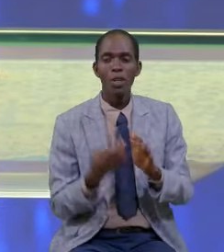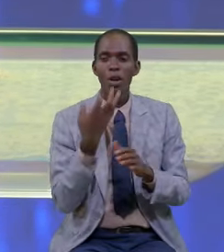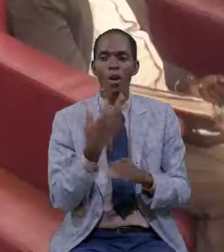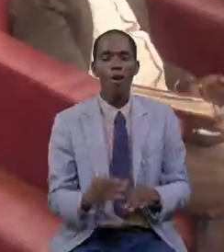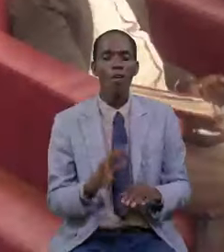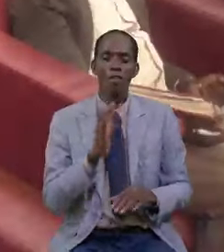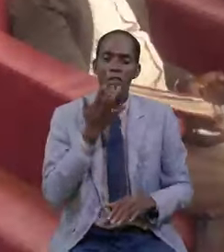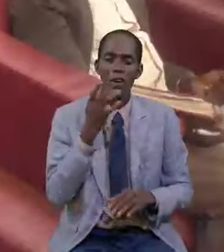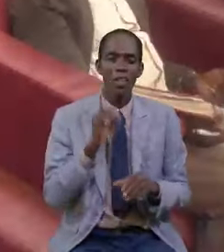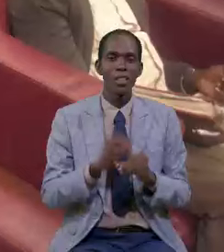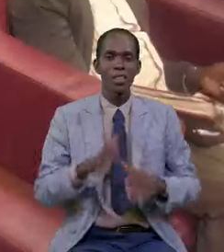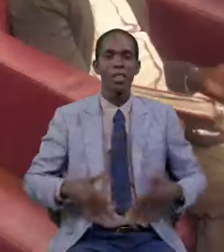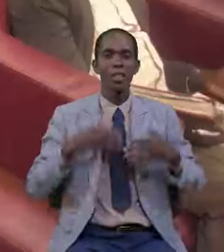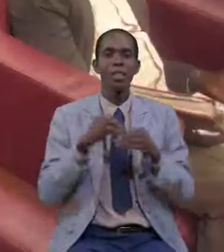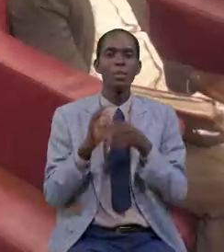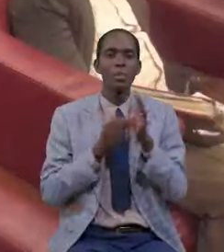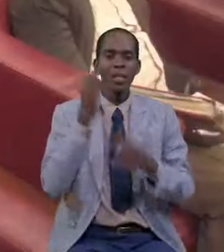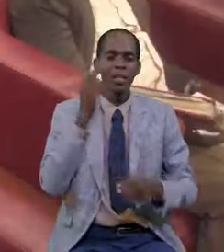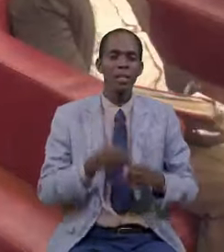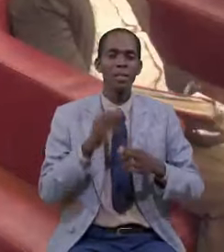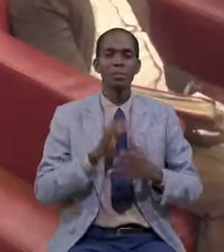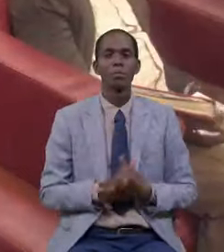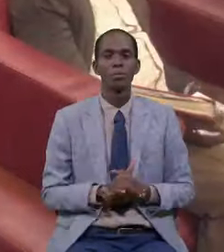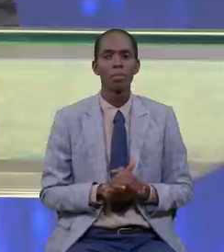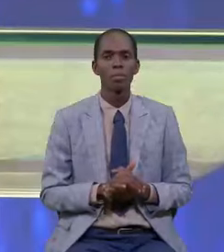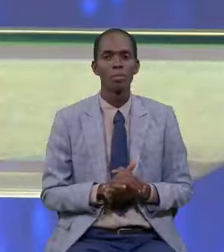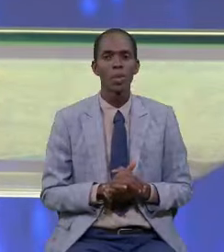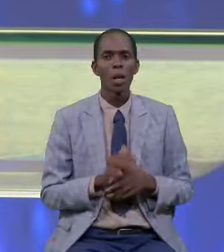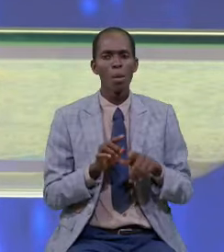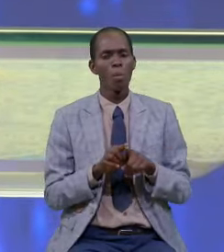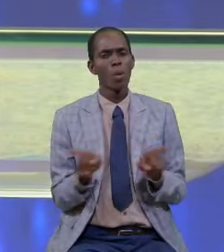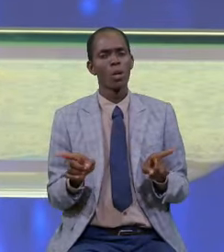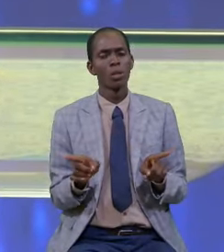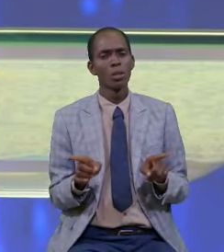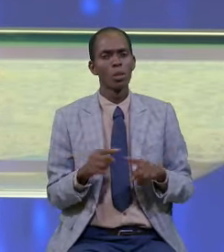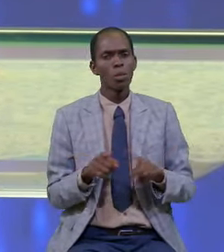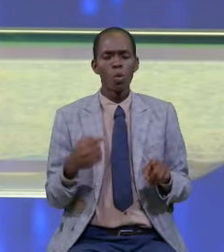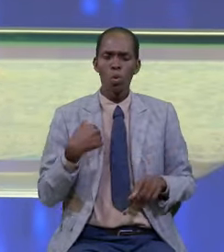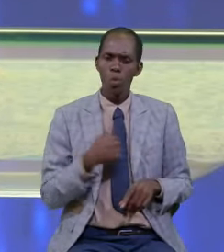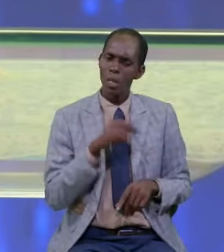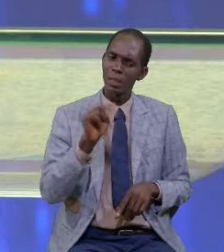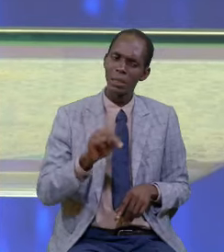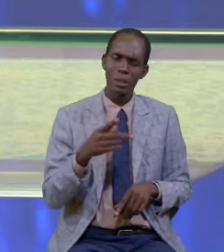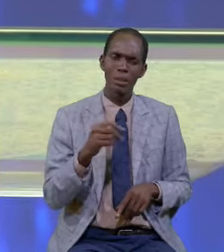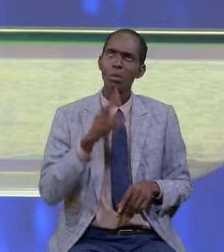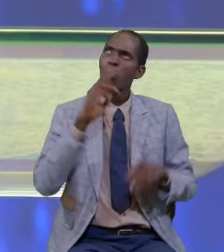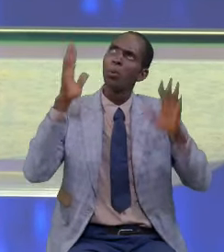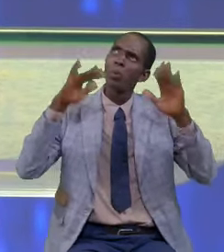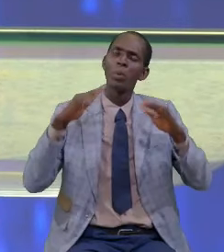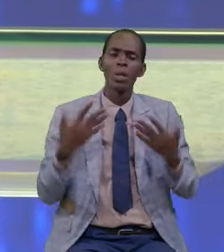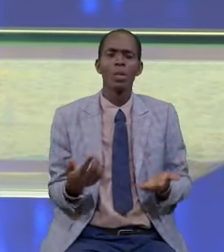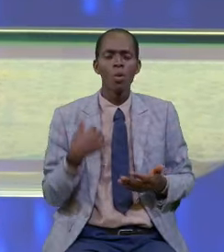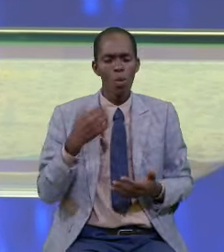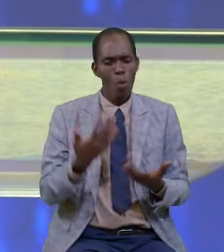in Jesus' name. But we're looking for the rain. We're waiting for the rain. We're waiting for a rain